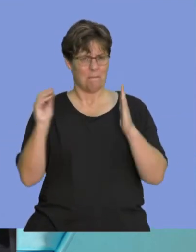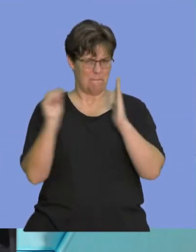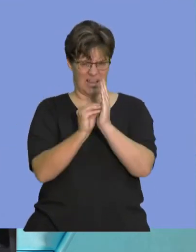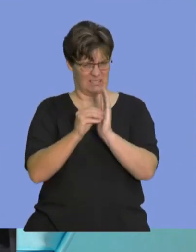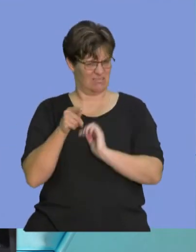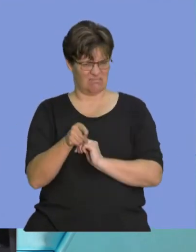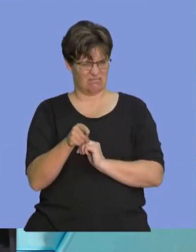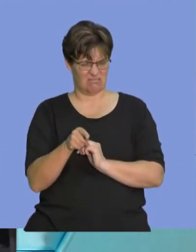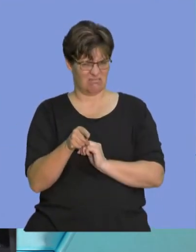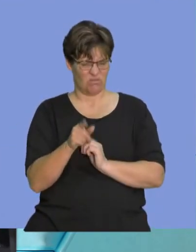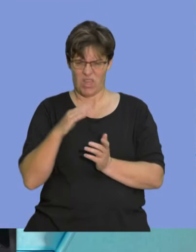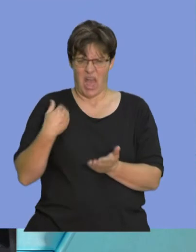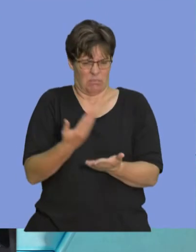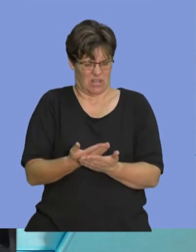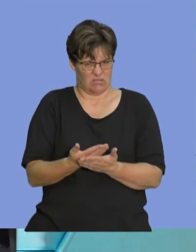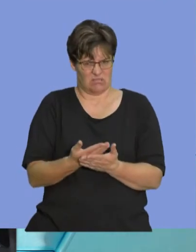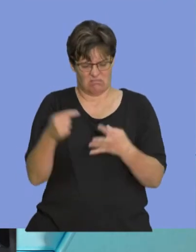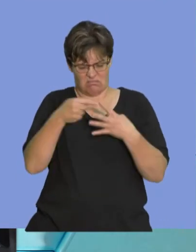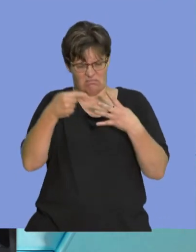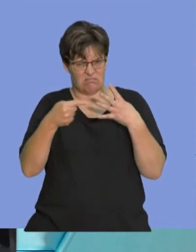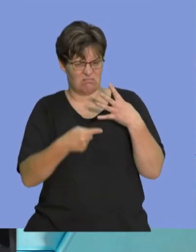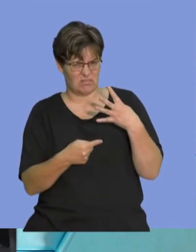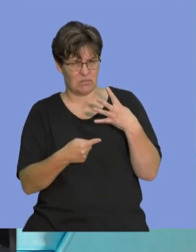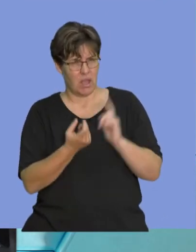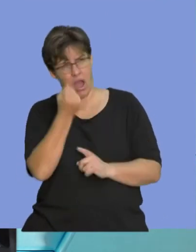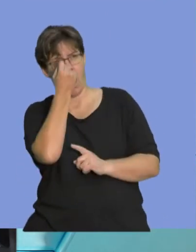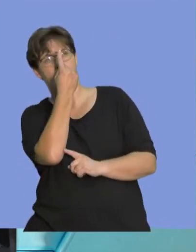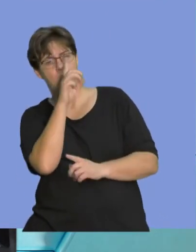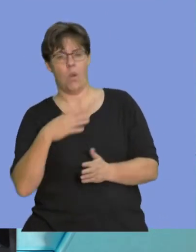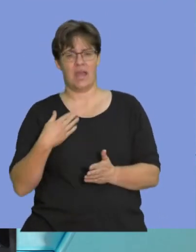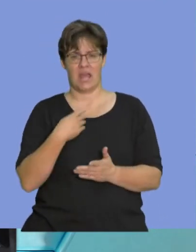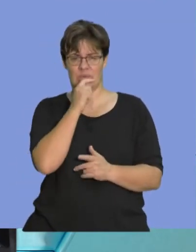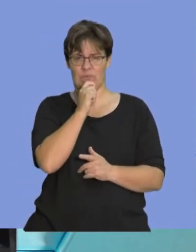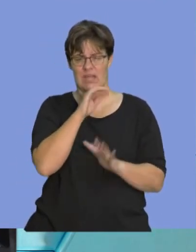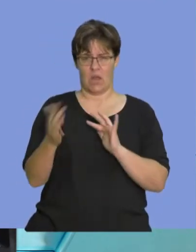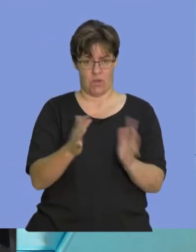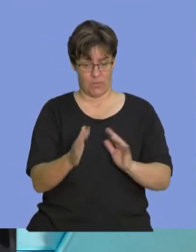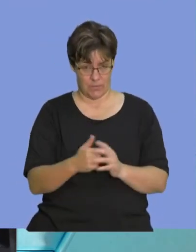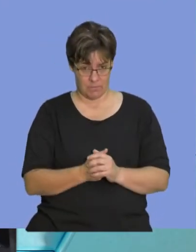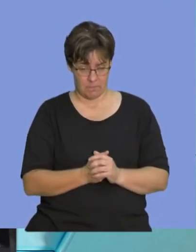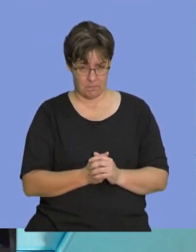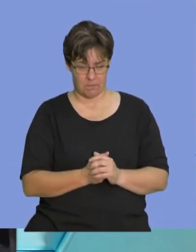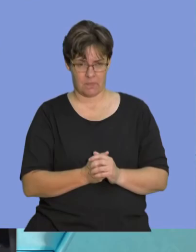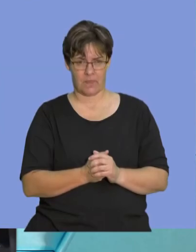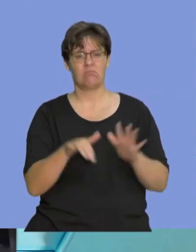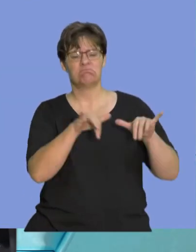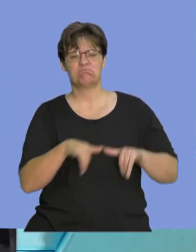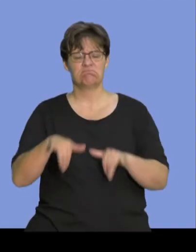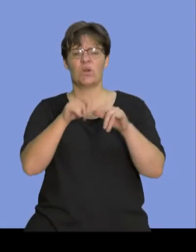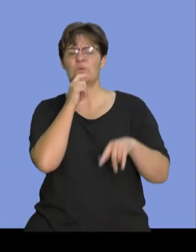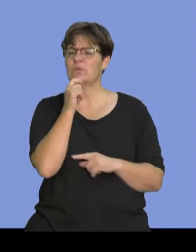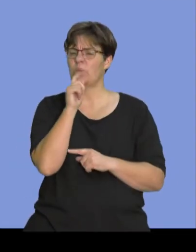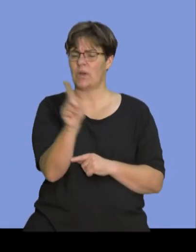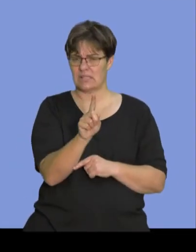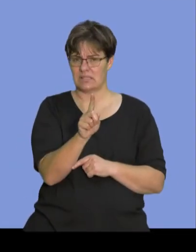magnets? In terms of application, what are some of these ideas that come to mind in terms of their application? Okay, the common uses of